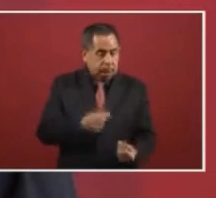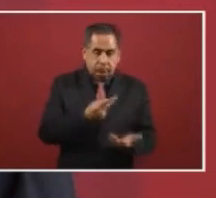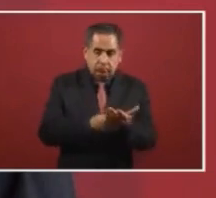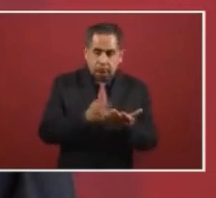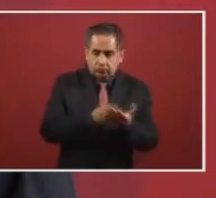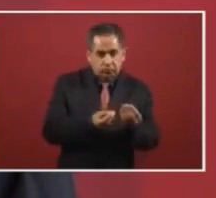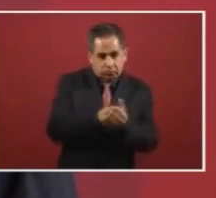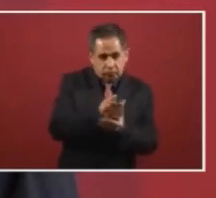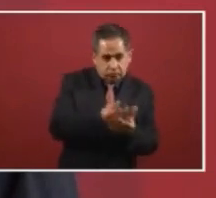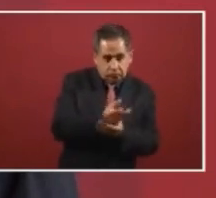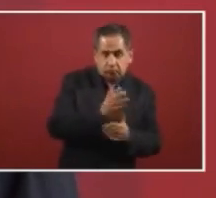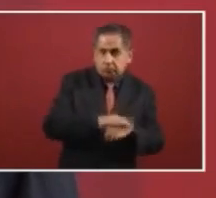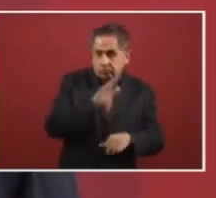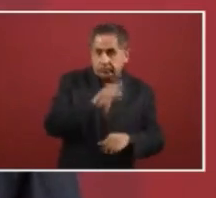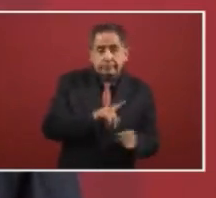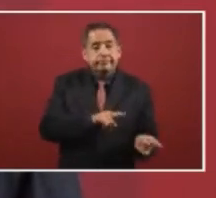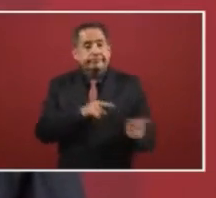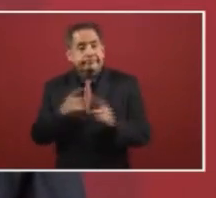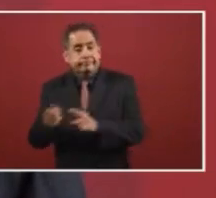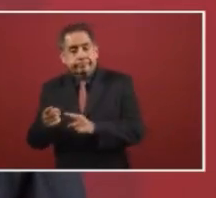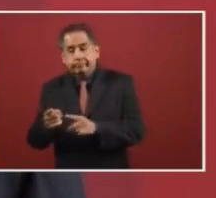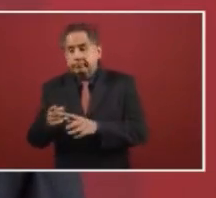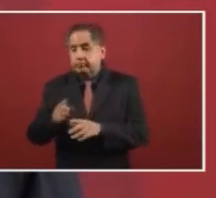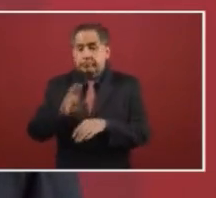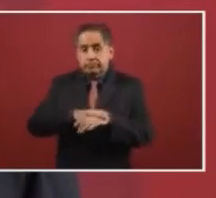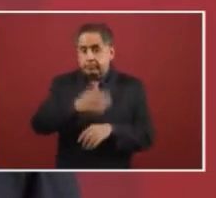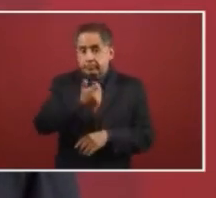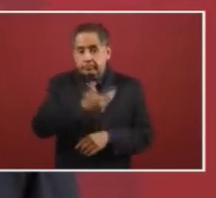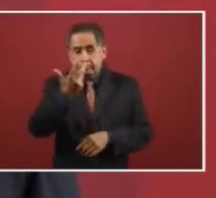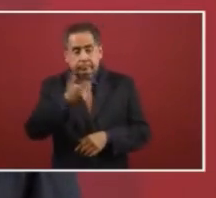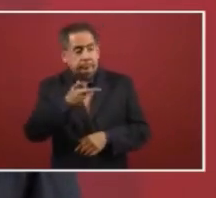so it has more compression, it duplicates the